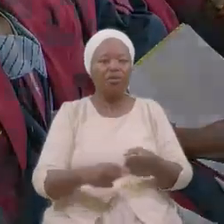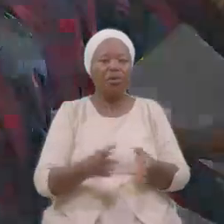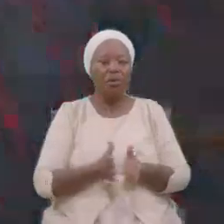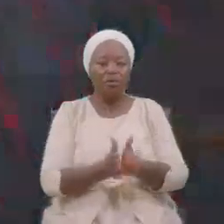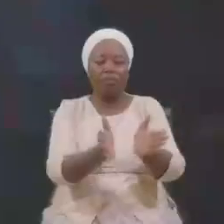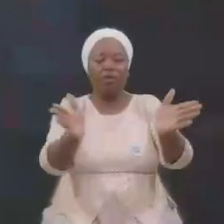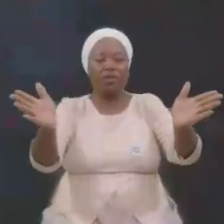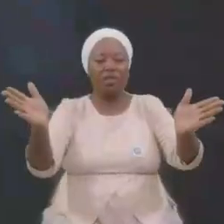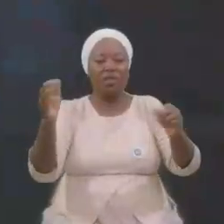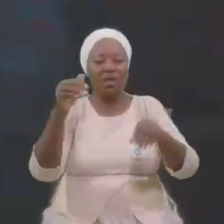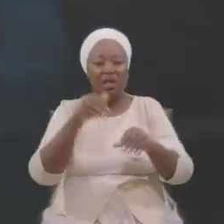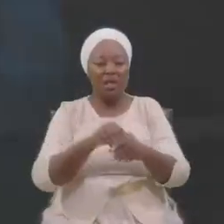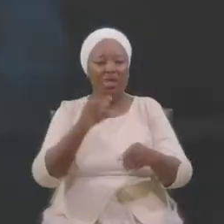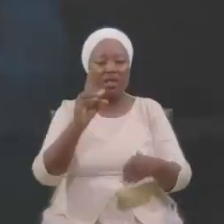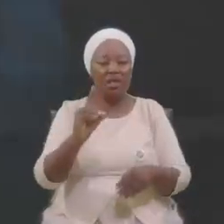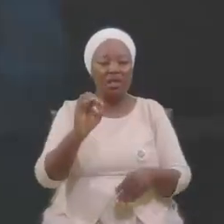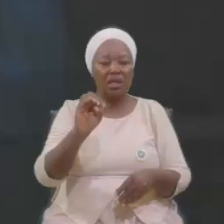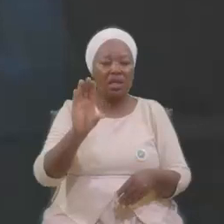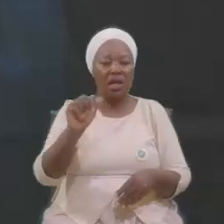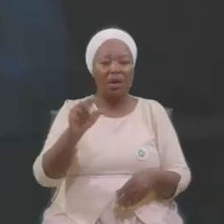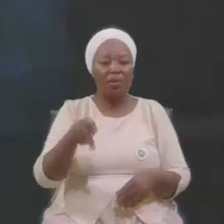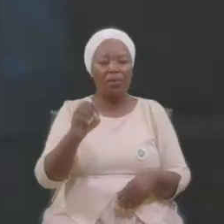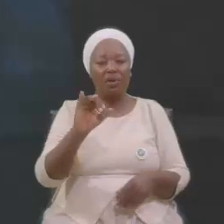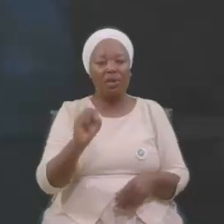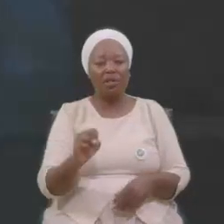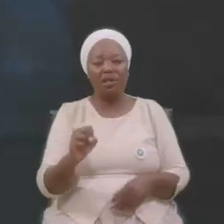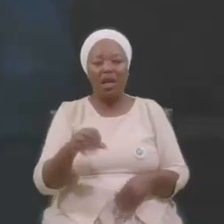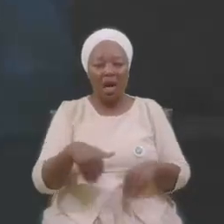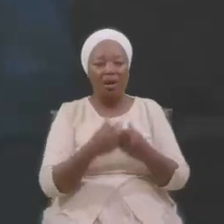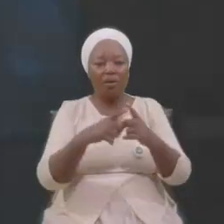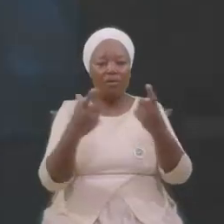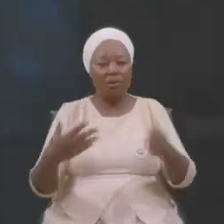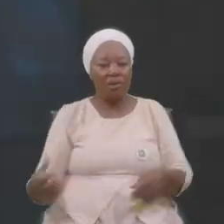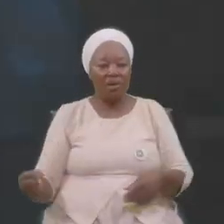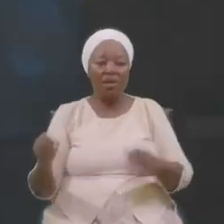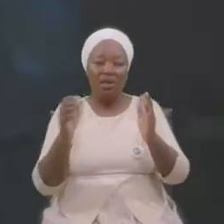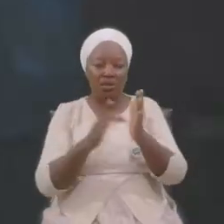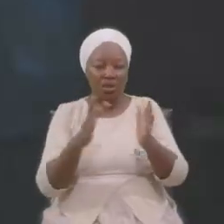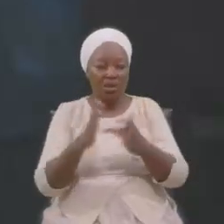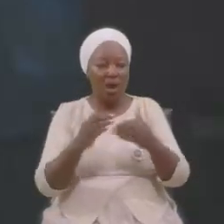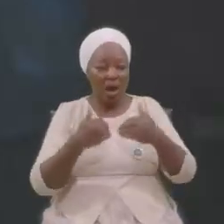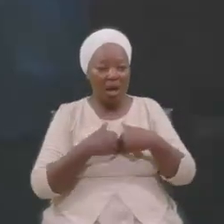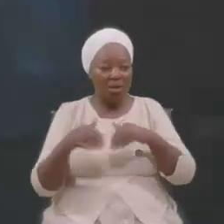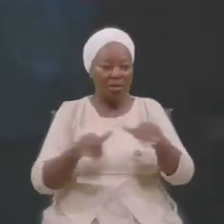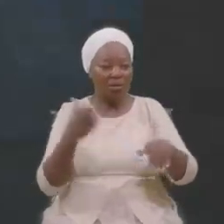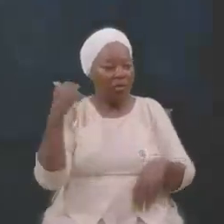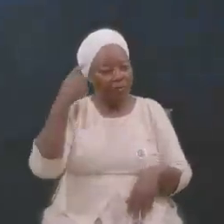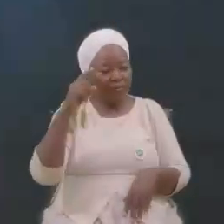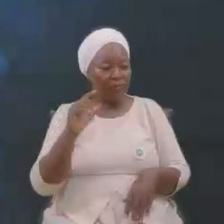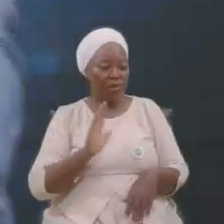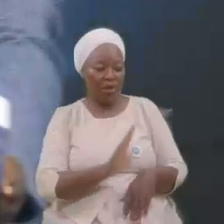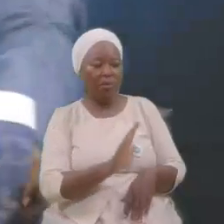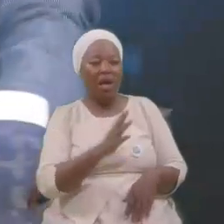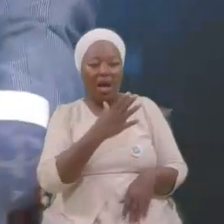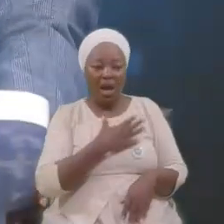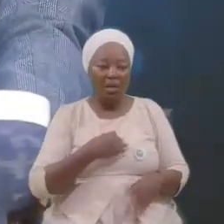the Decapolis how great things Jesus had done for him, and